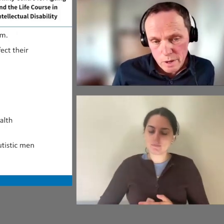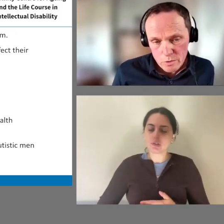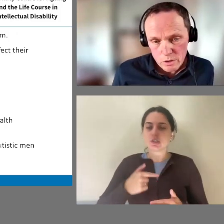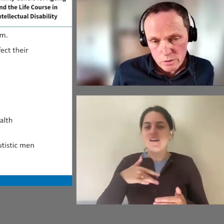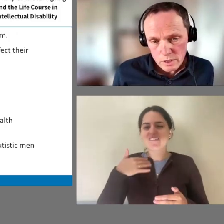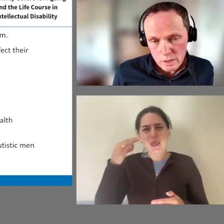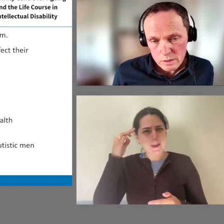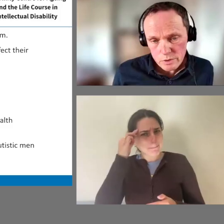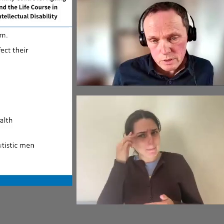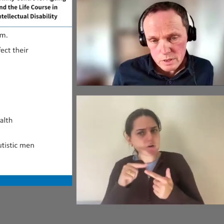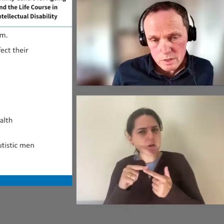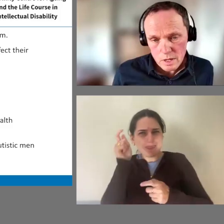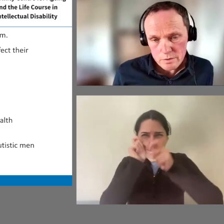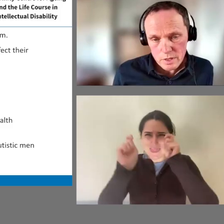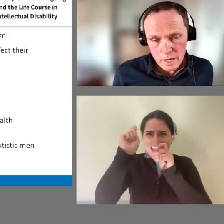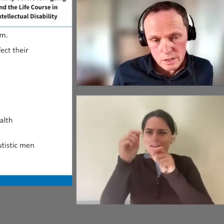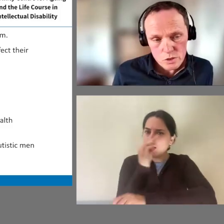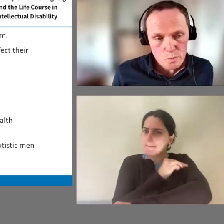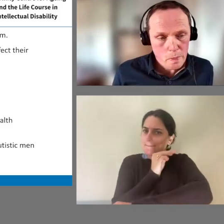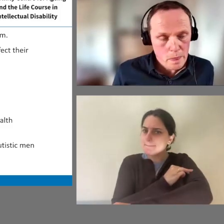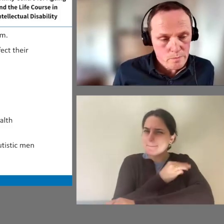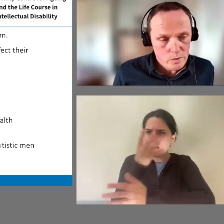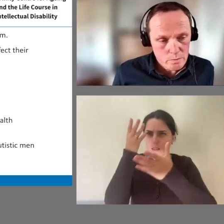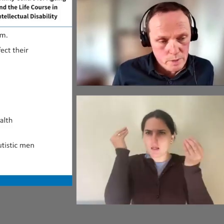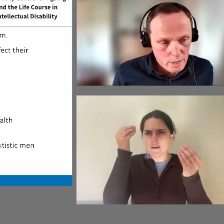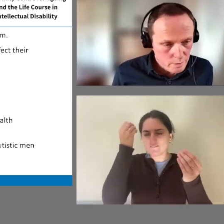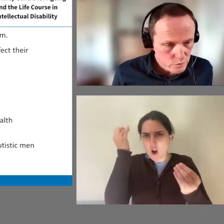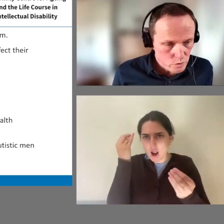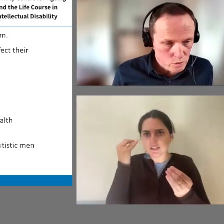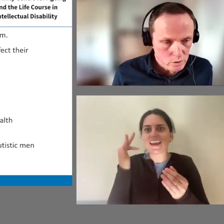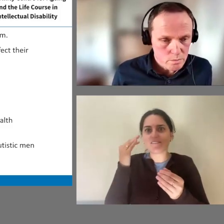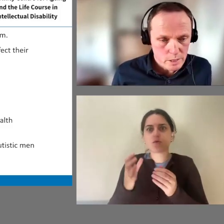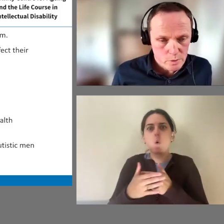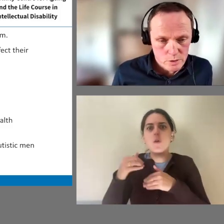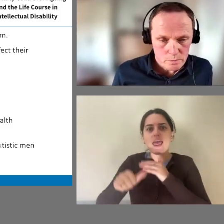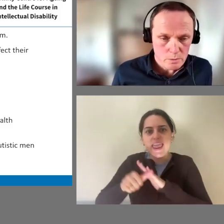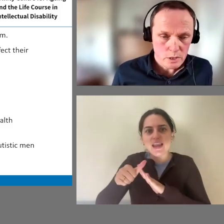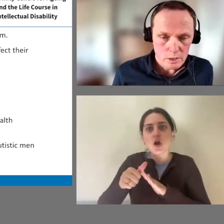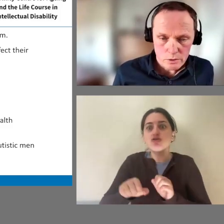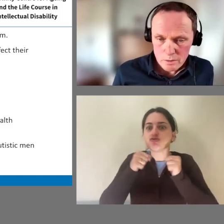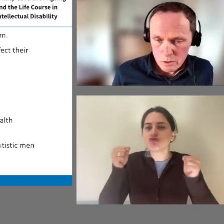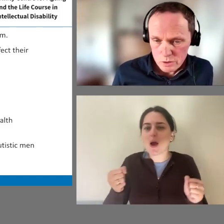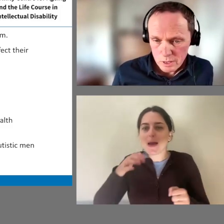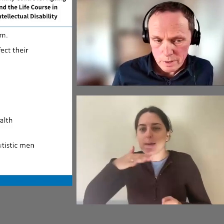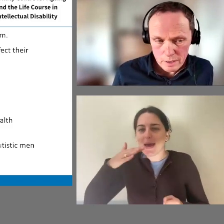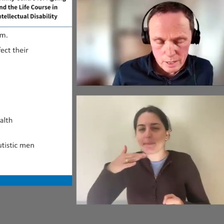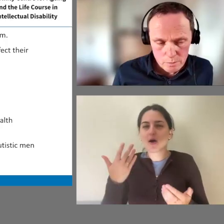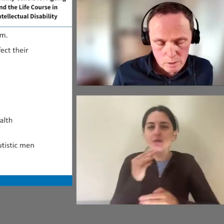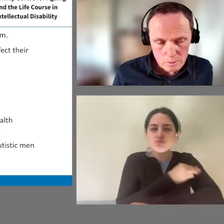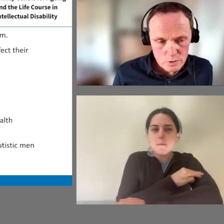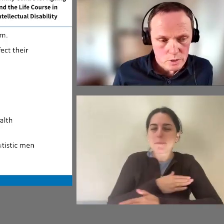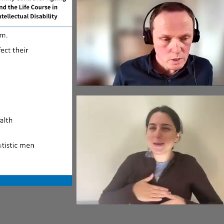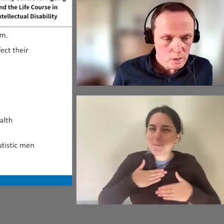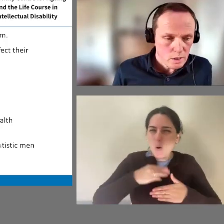have memory or thinking difficulties as they age, may have stronger menopause symptoms, including emotional and mental